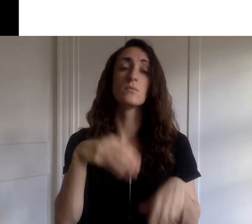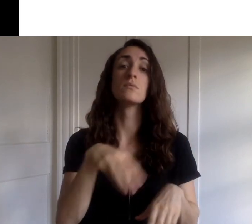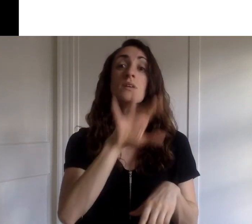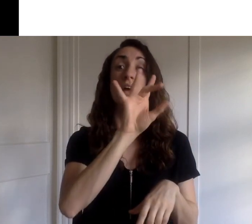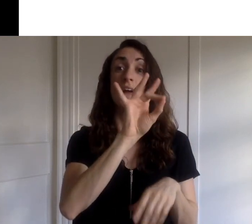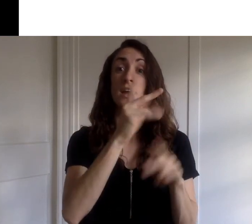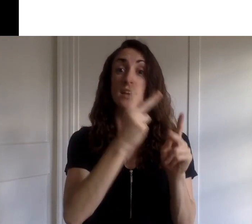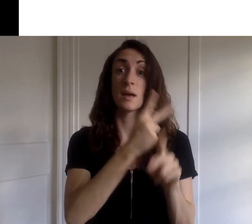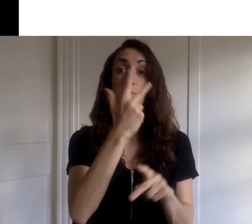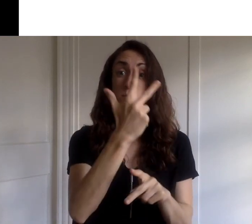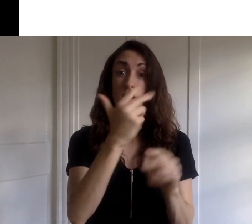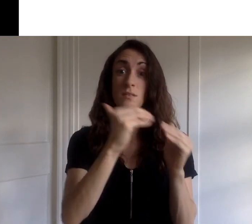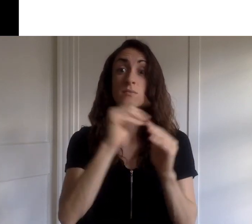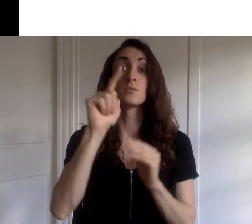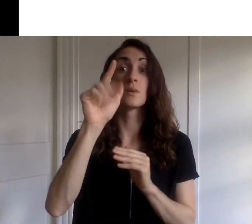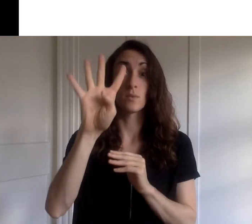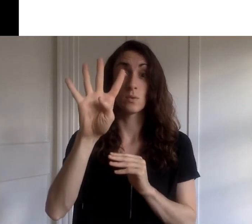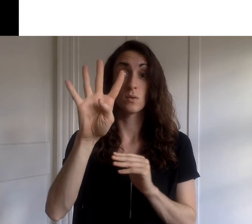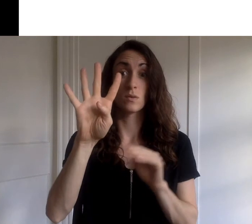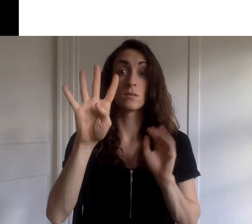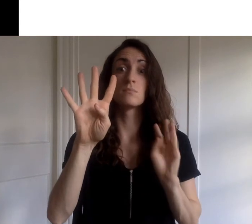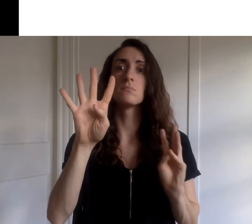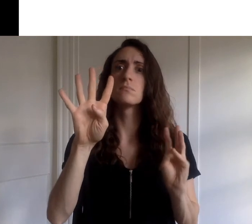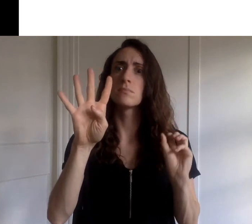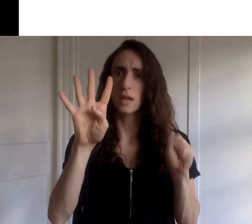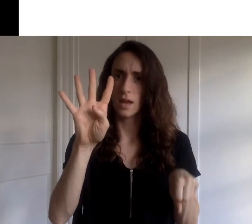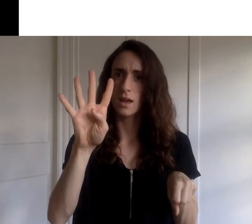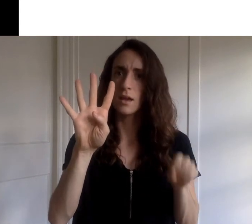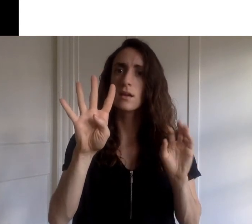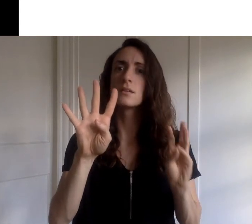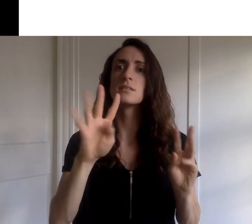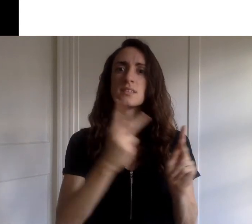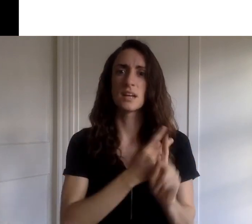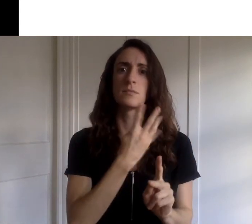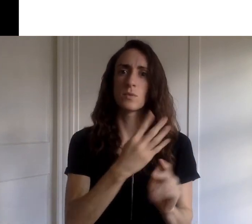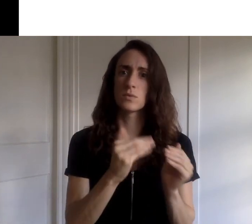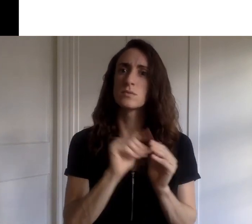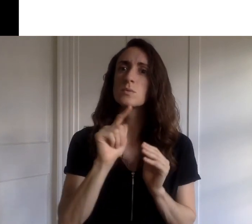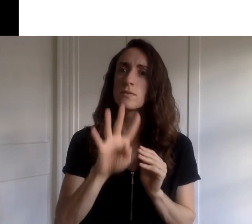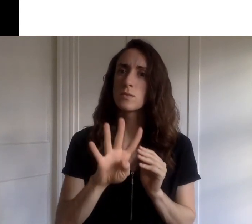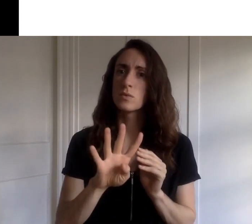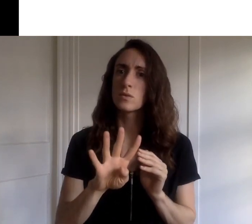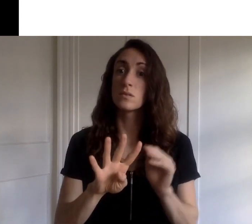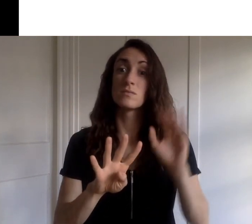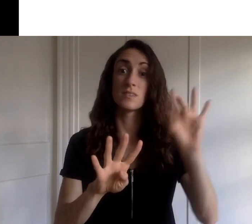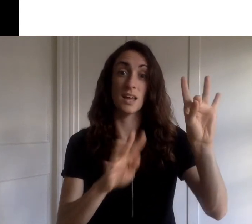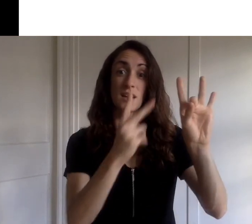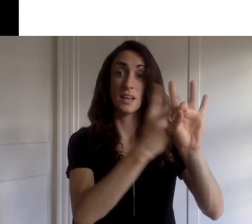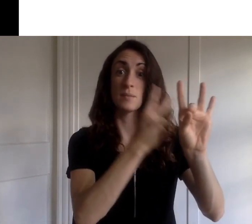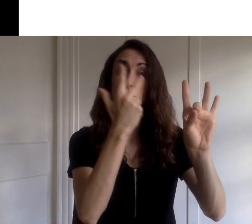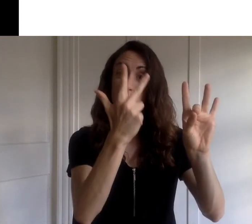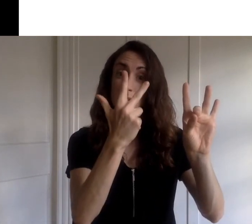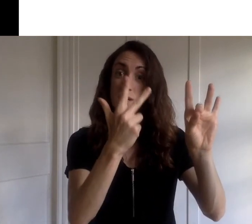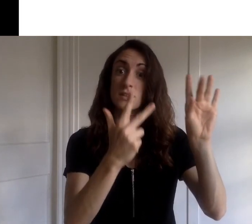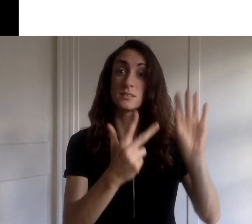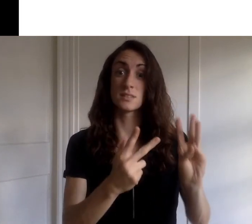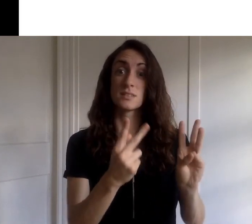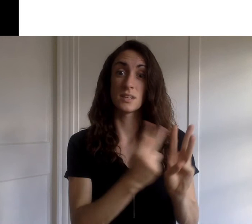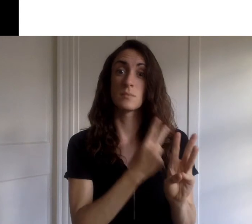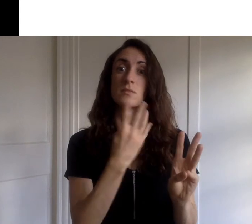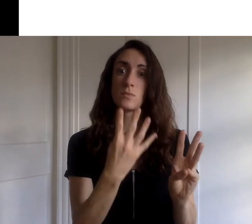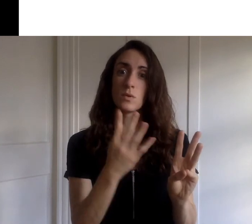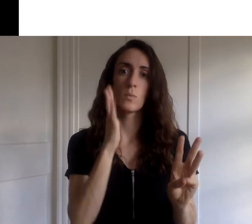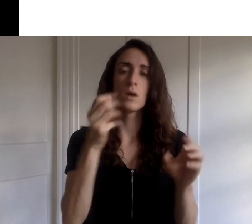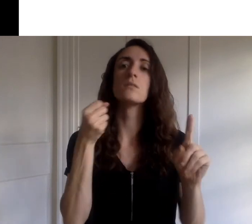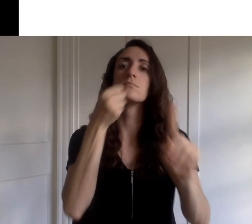6. 8 times 3 is 24. That is a multiple of 6. 6 times 4 is 24. So 8 times 3 and